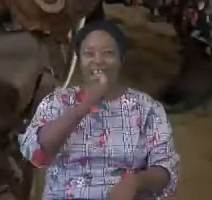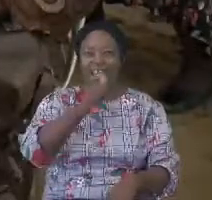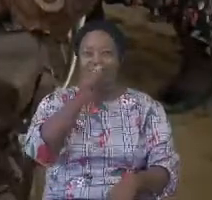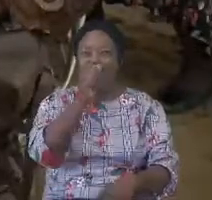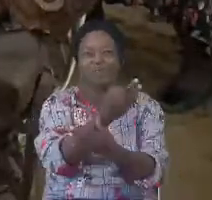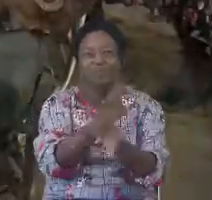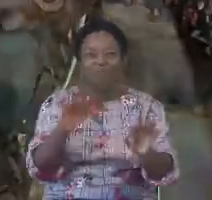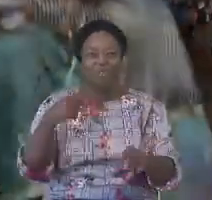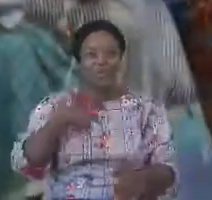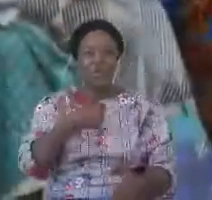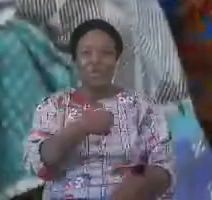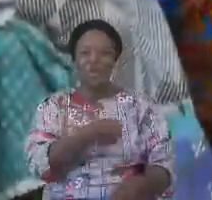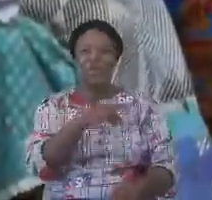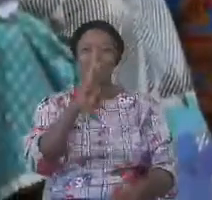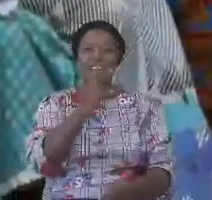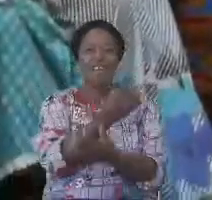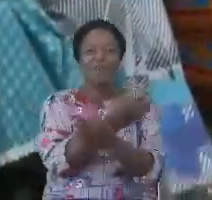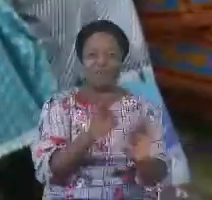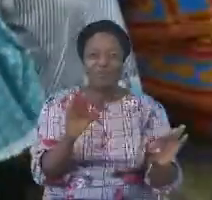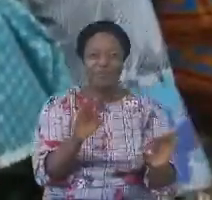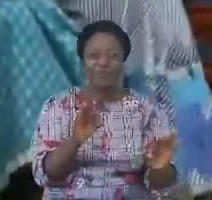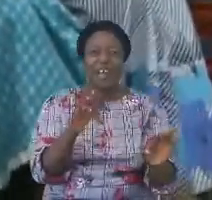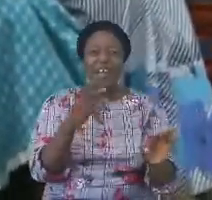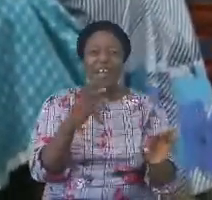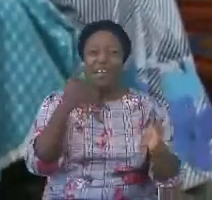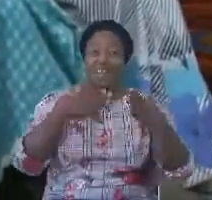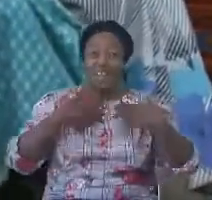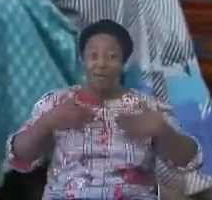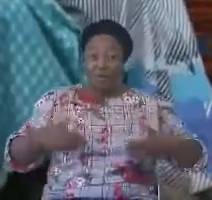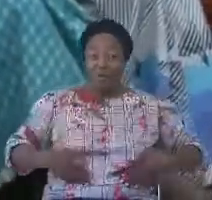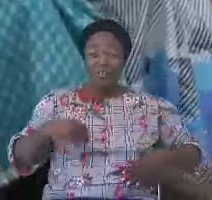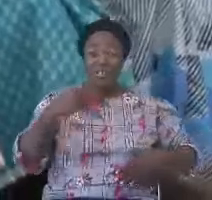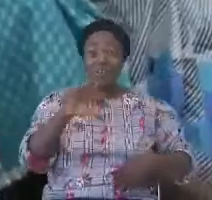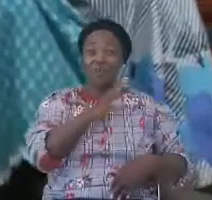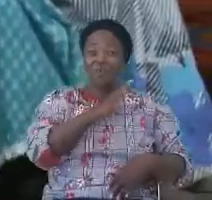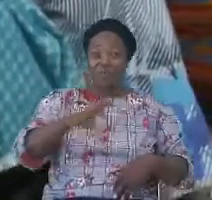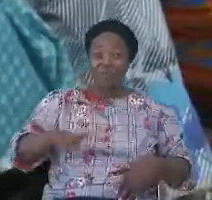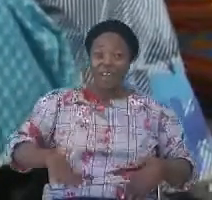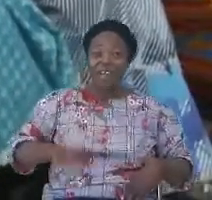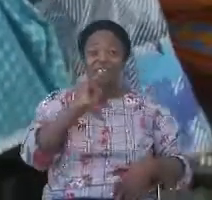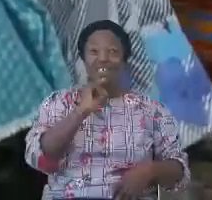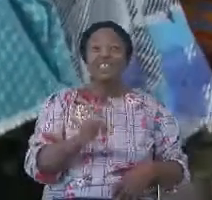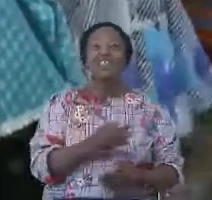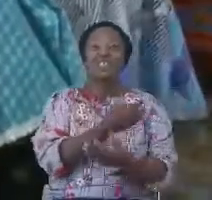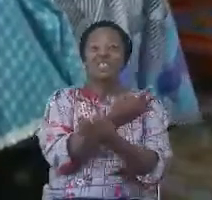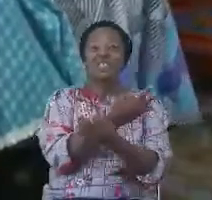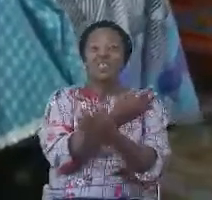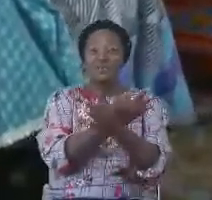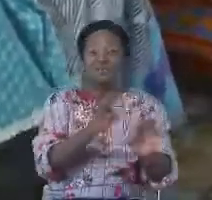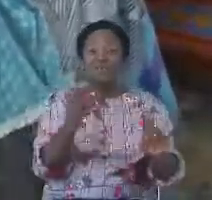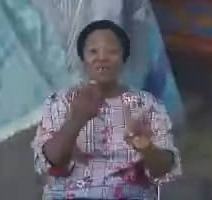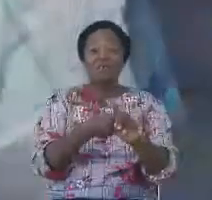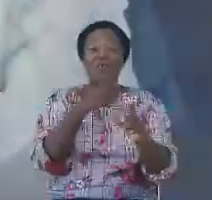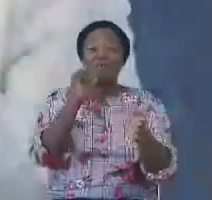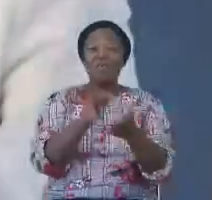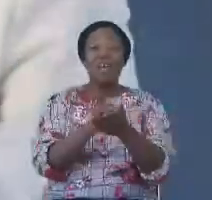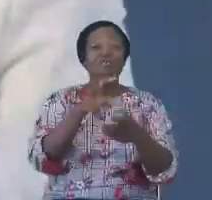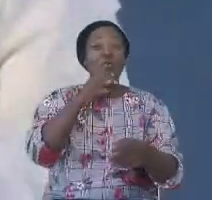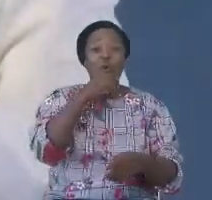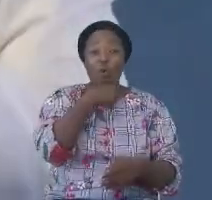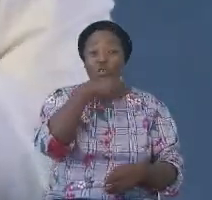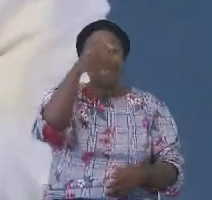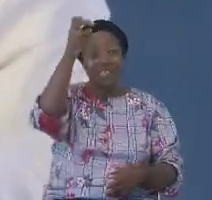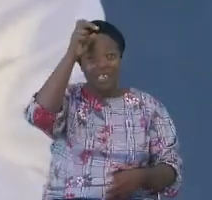you're free i am free we are free the body of